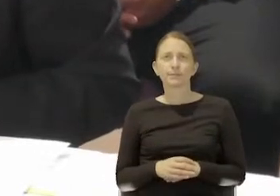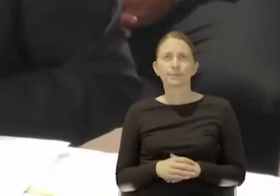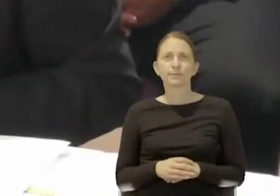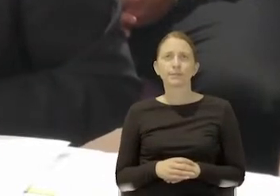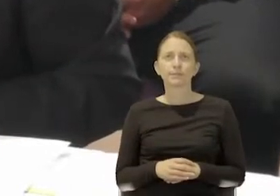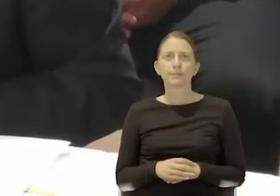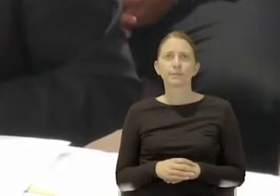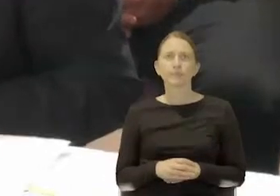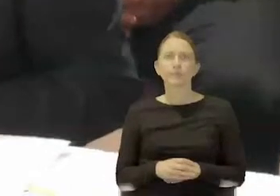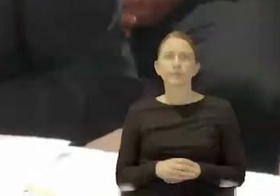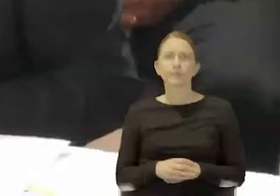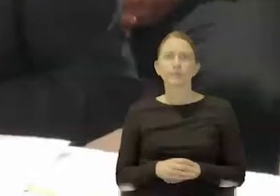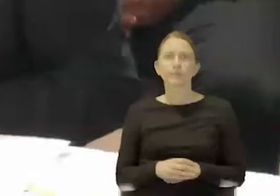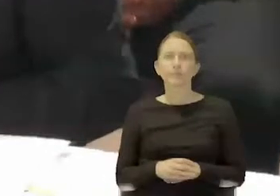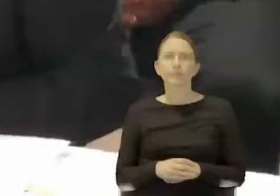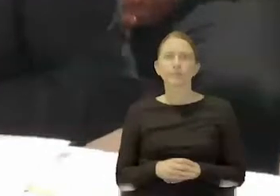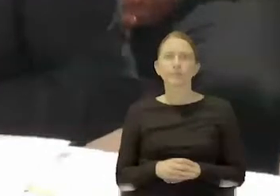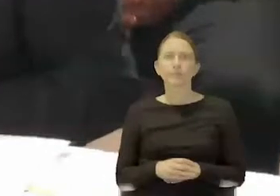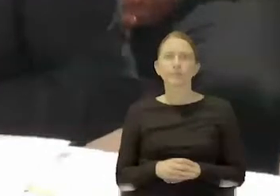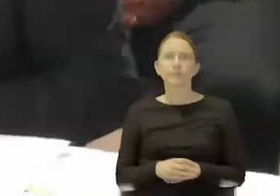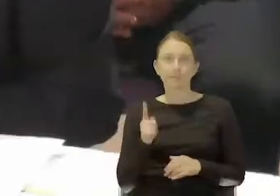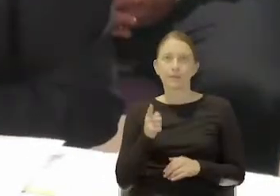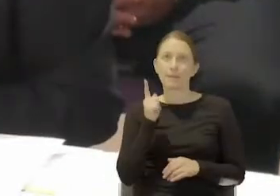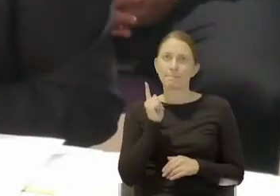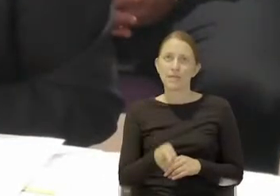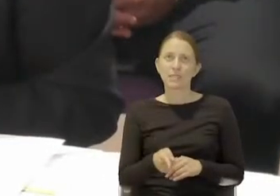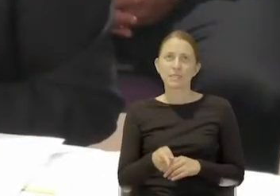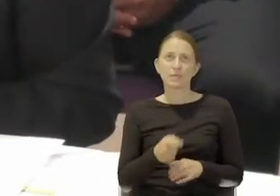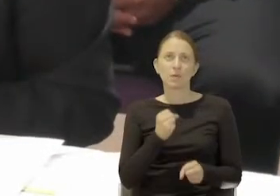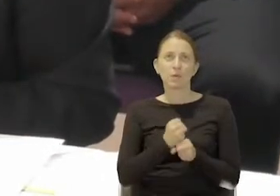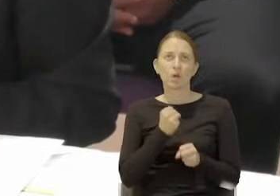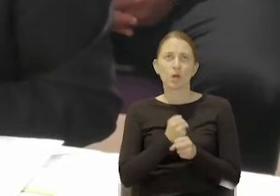discrepancies and gaps.